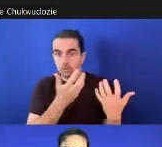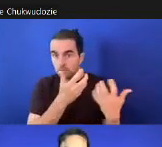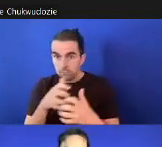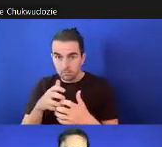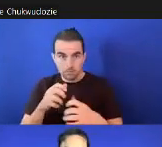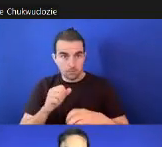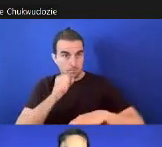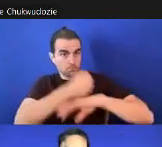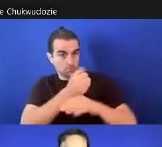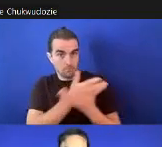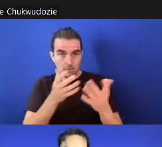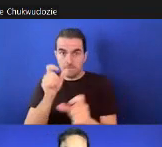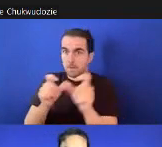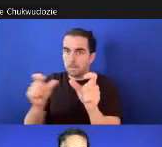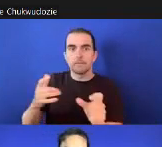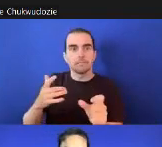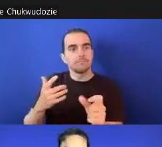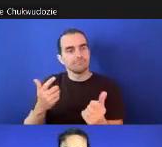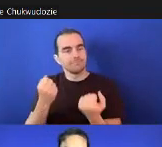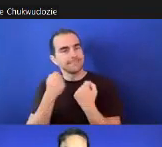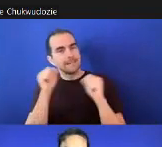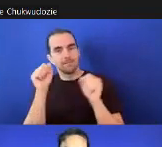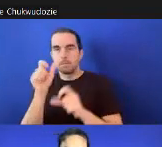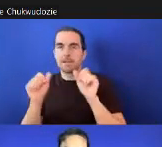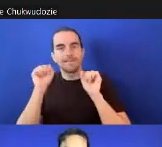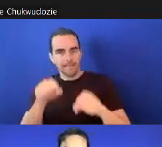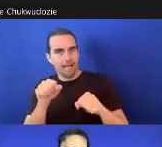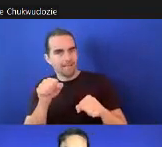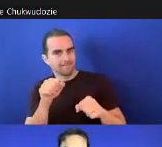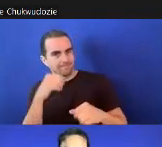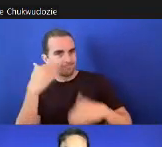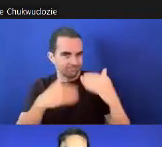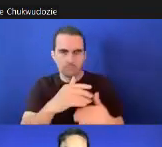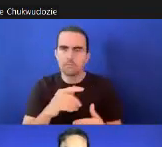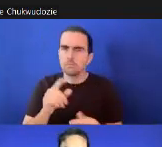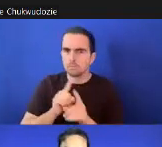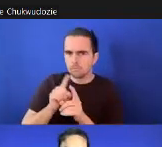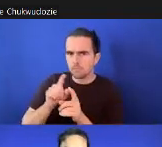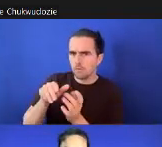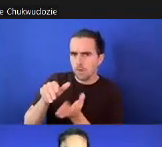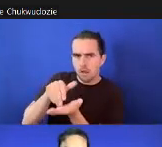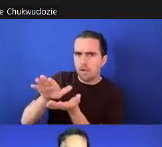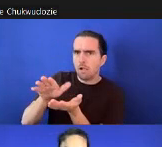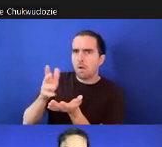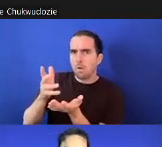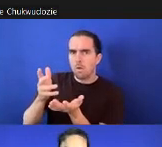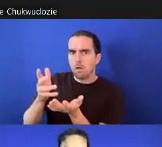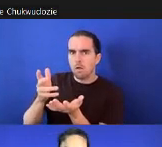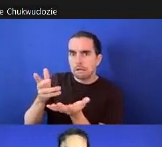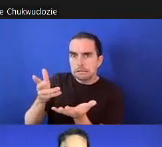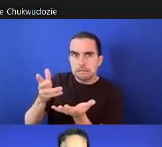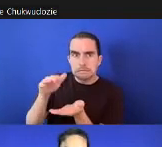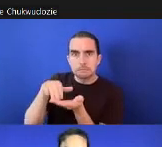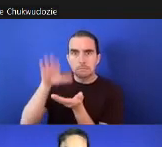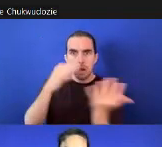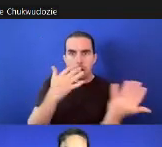expose them to more harm. The location of where the mechanism is has to be such that people feel comfortable